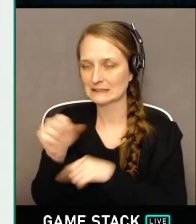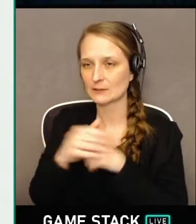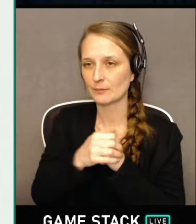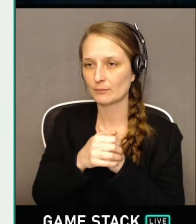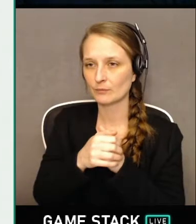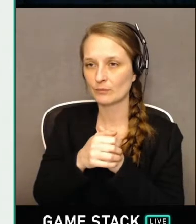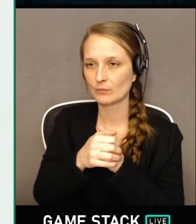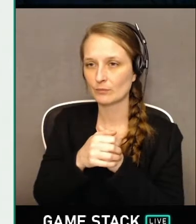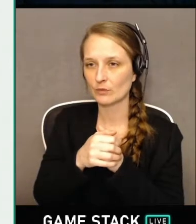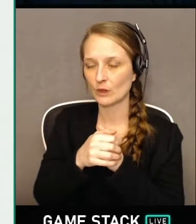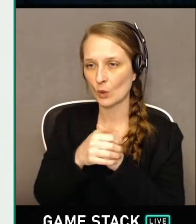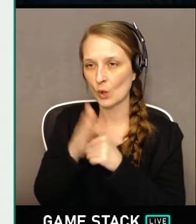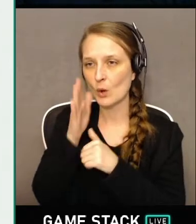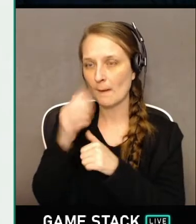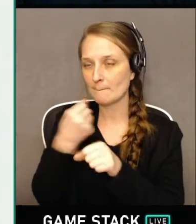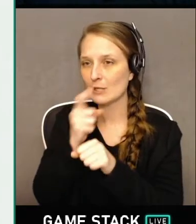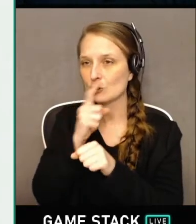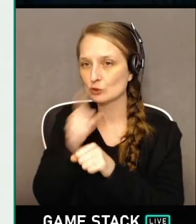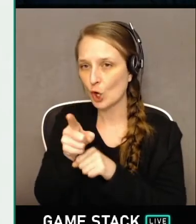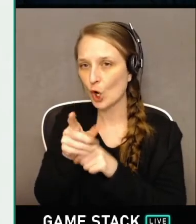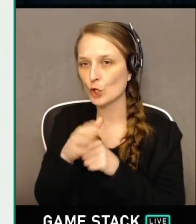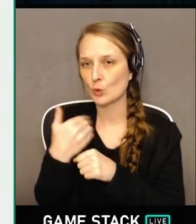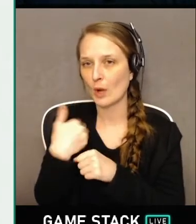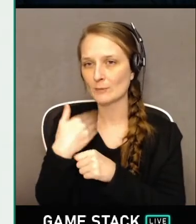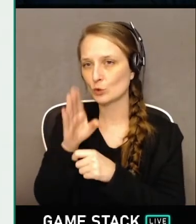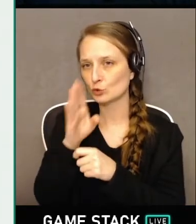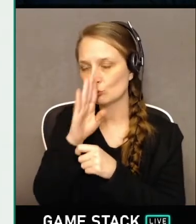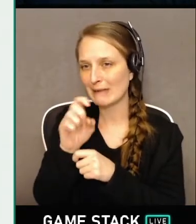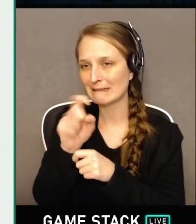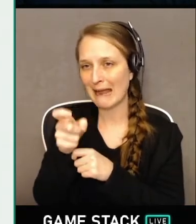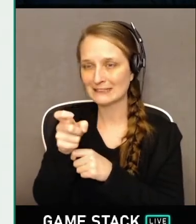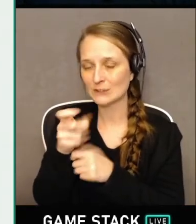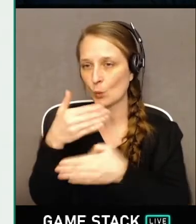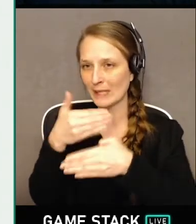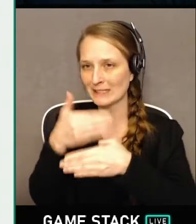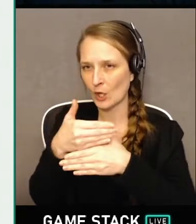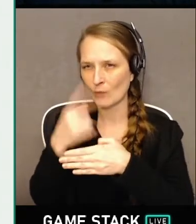to the DirectX on Windows session to learn more details.